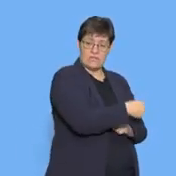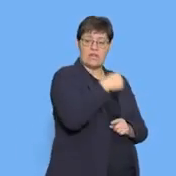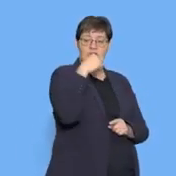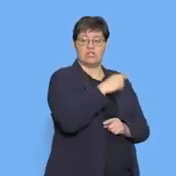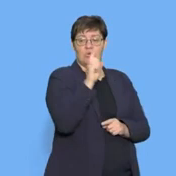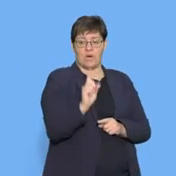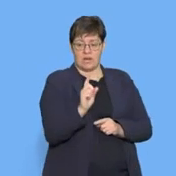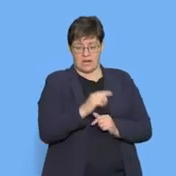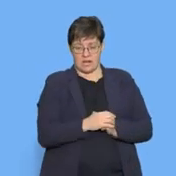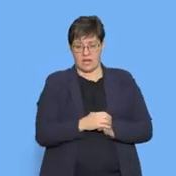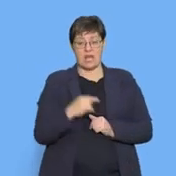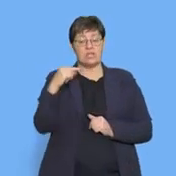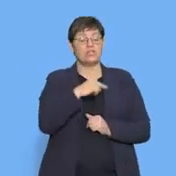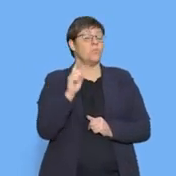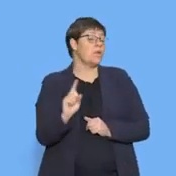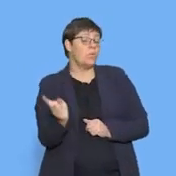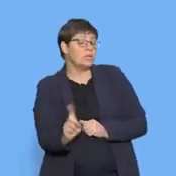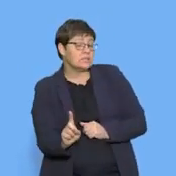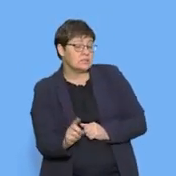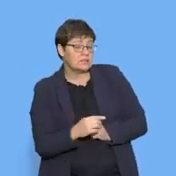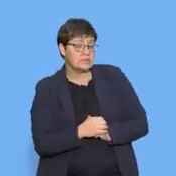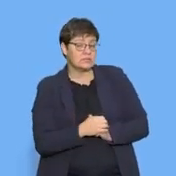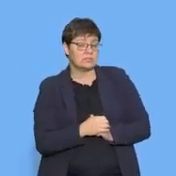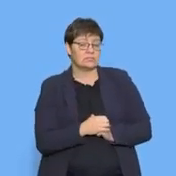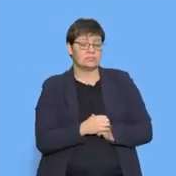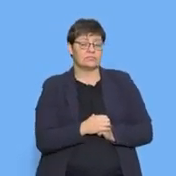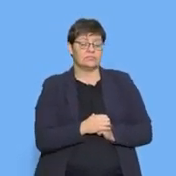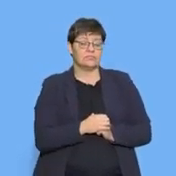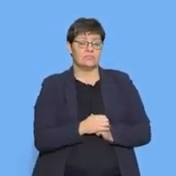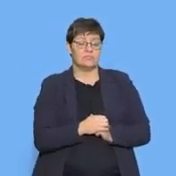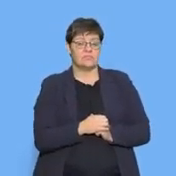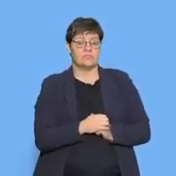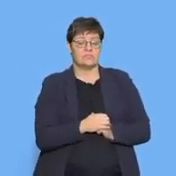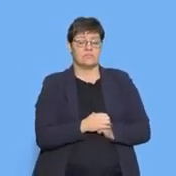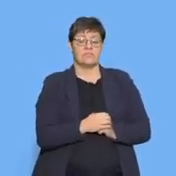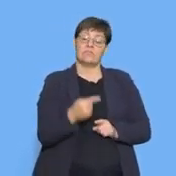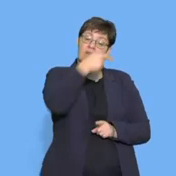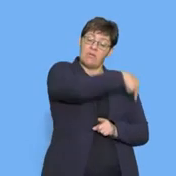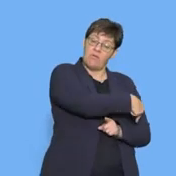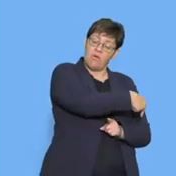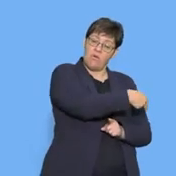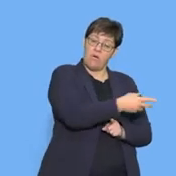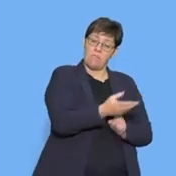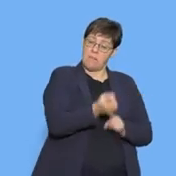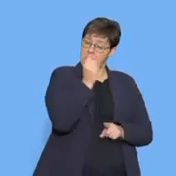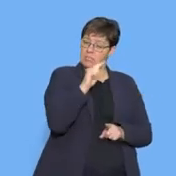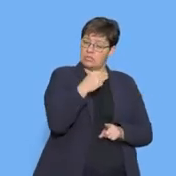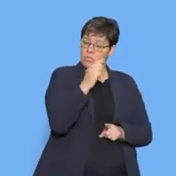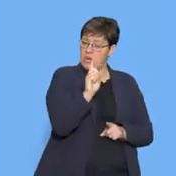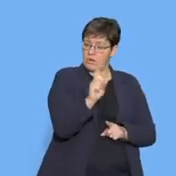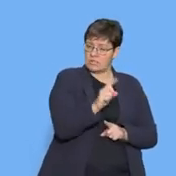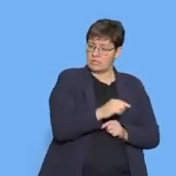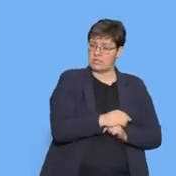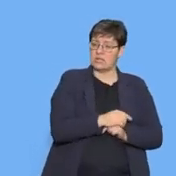across from n, we had g1. And remember, what was the sine of g1? I mean, what was we found g1 to be earlier? g1 was, can